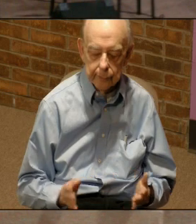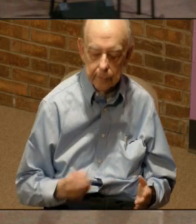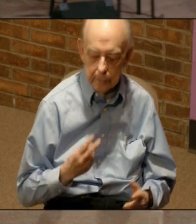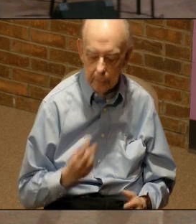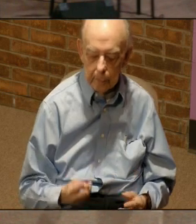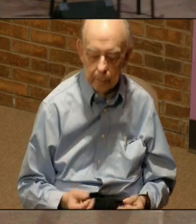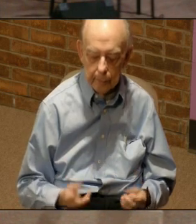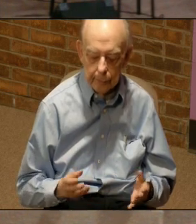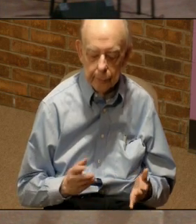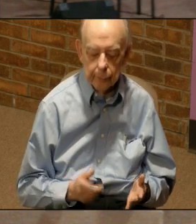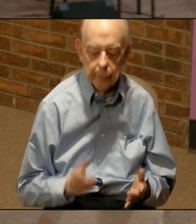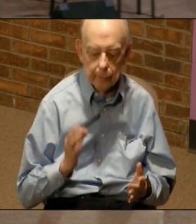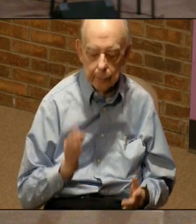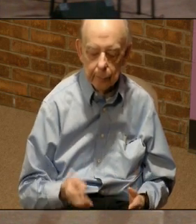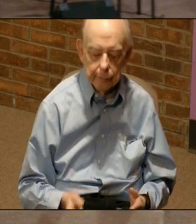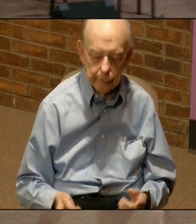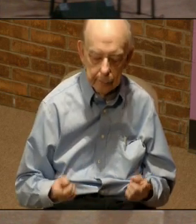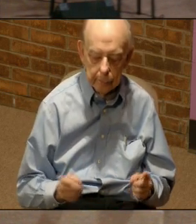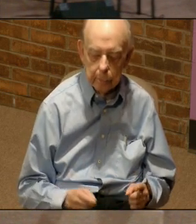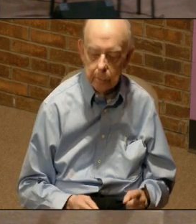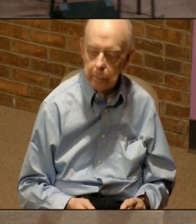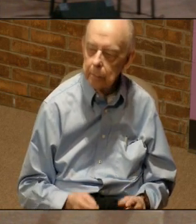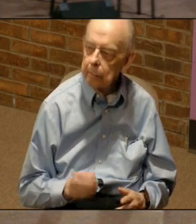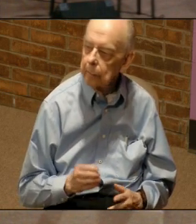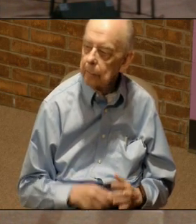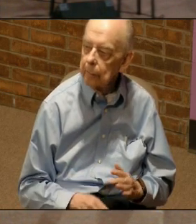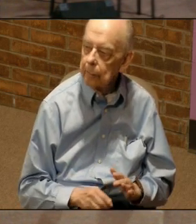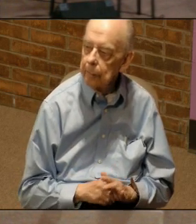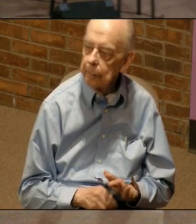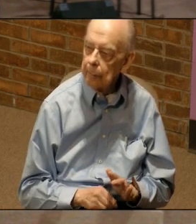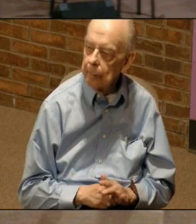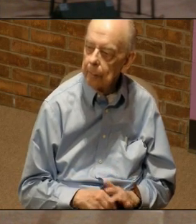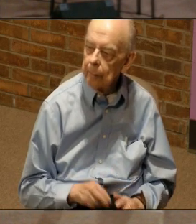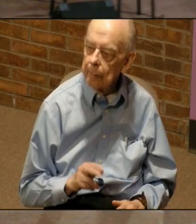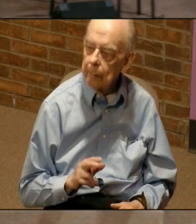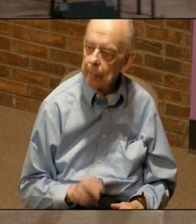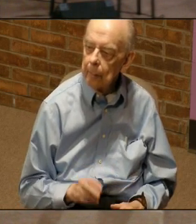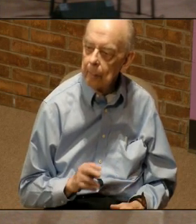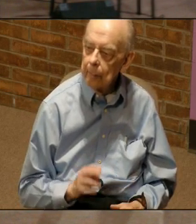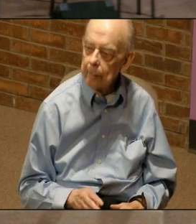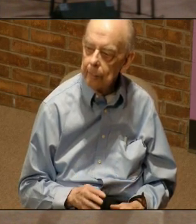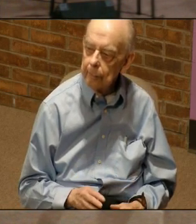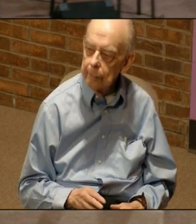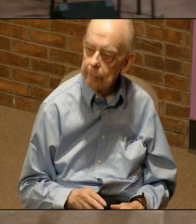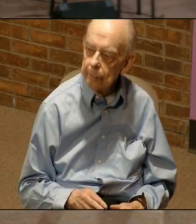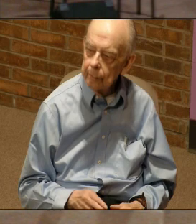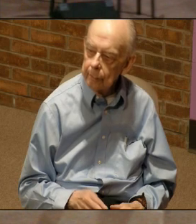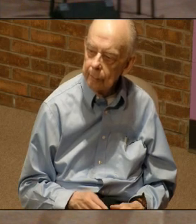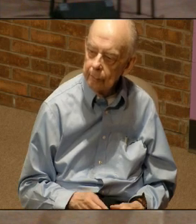times as a future event. But go down to verse number 34.